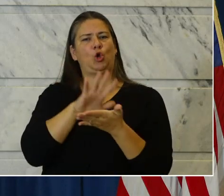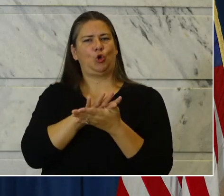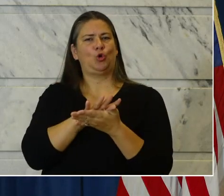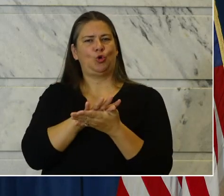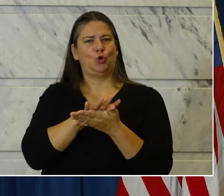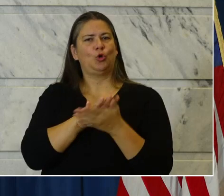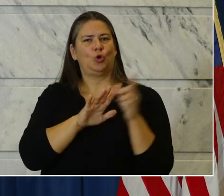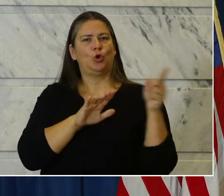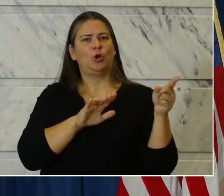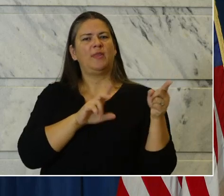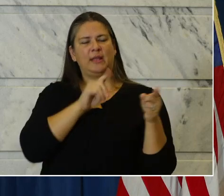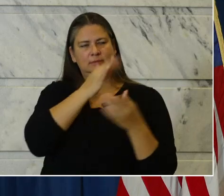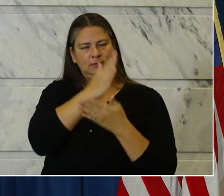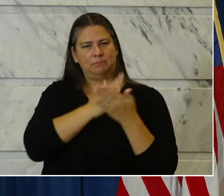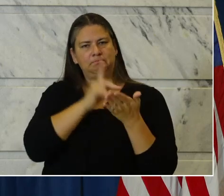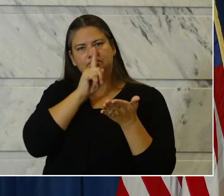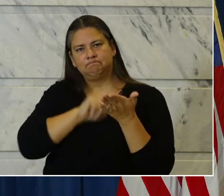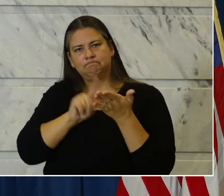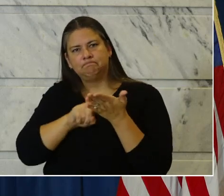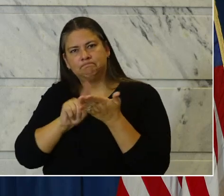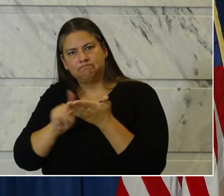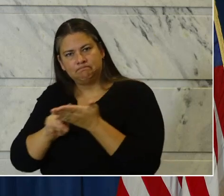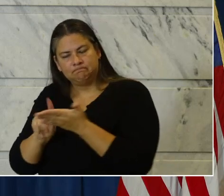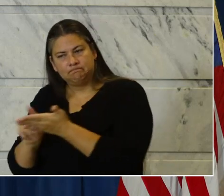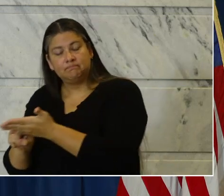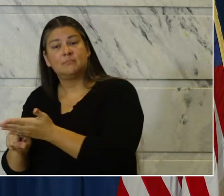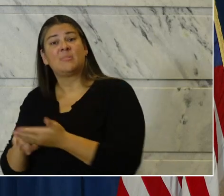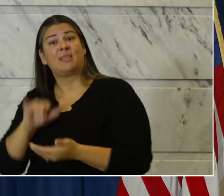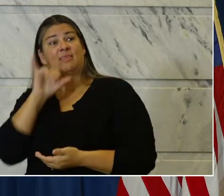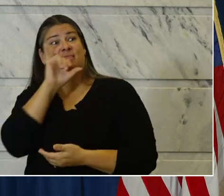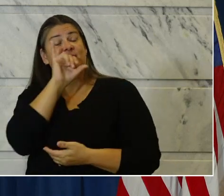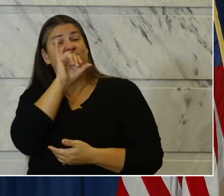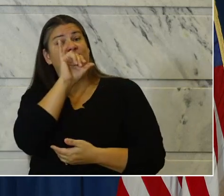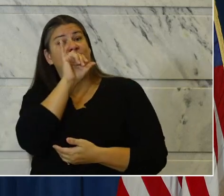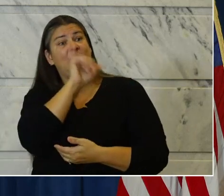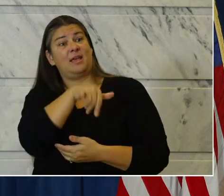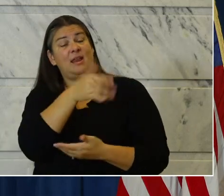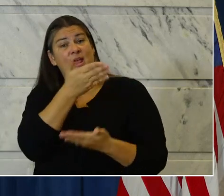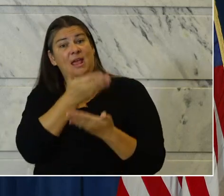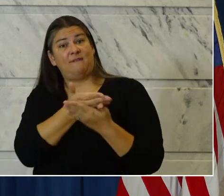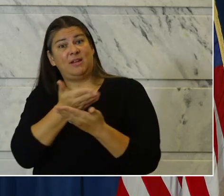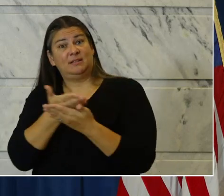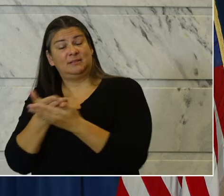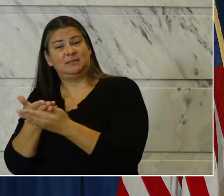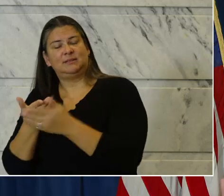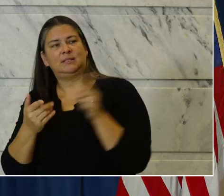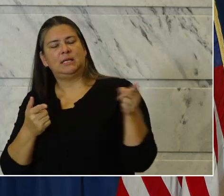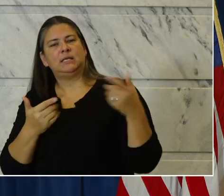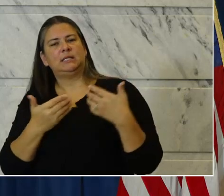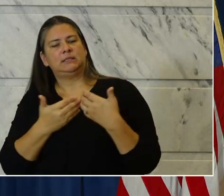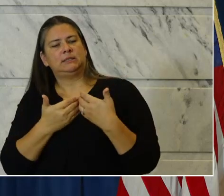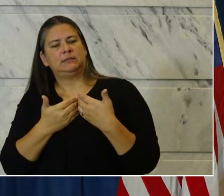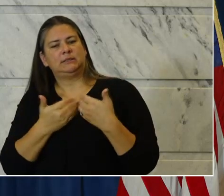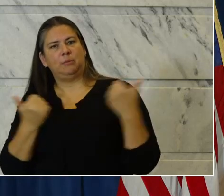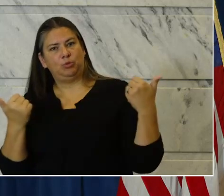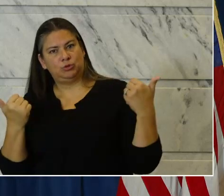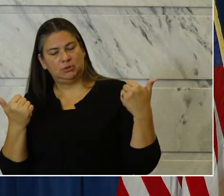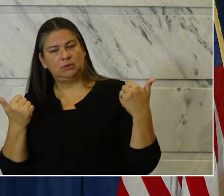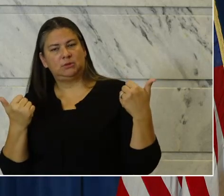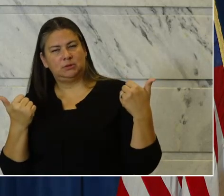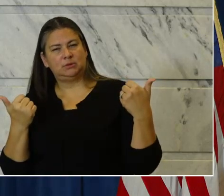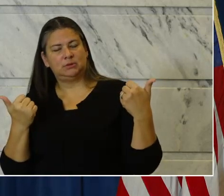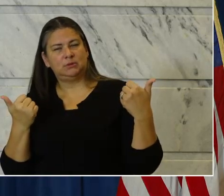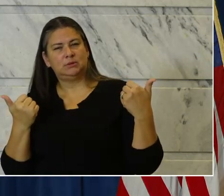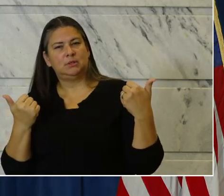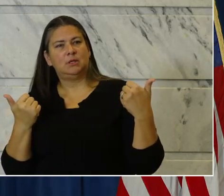of those investigations. And that evidence is something separate from, but might have been included in what was provided